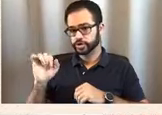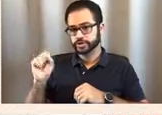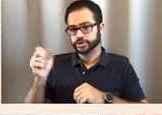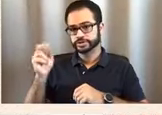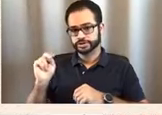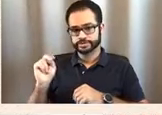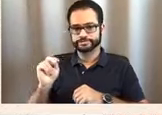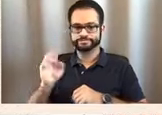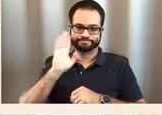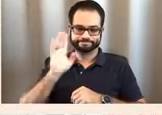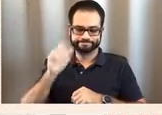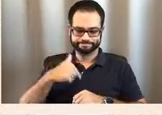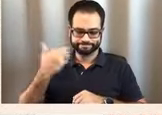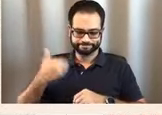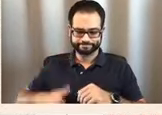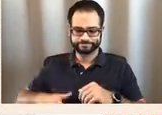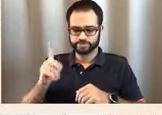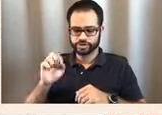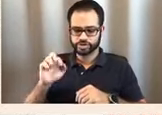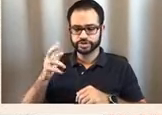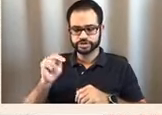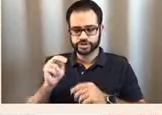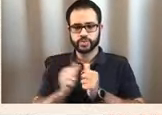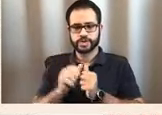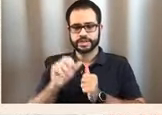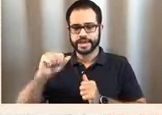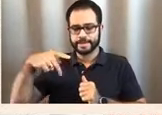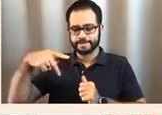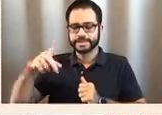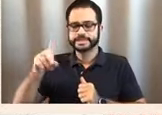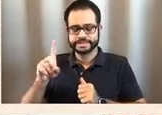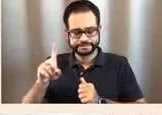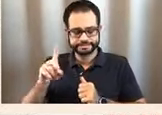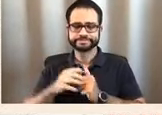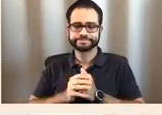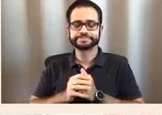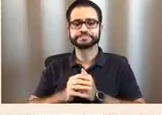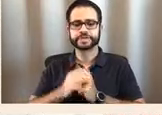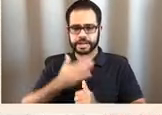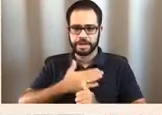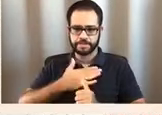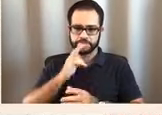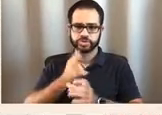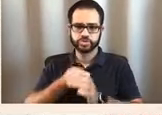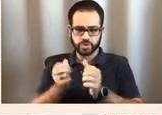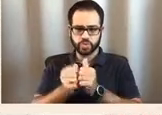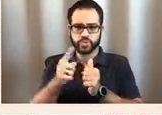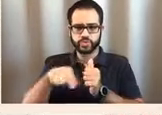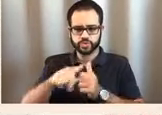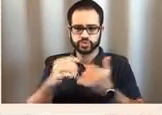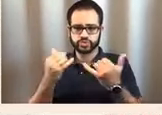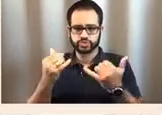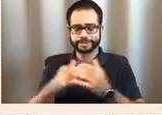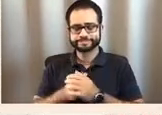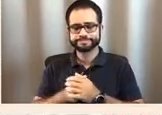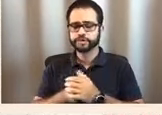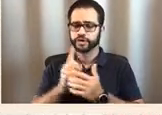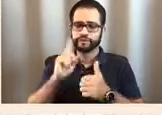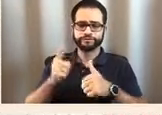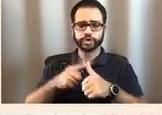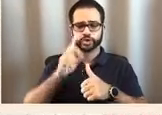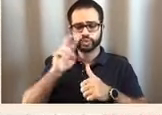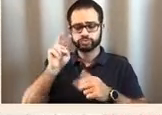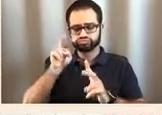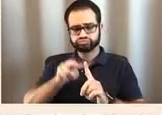APD. It's great to be with you today. First, we're going to look at the benefits of employment. Both APD